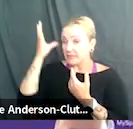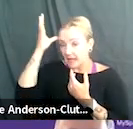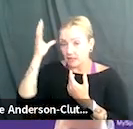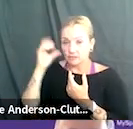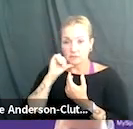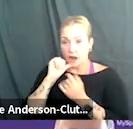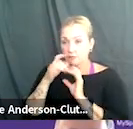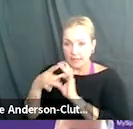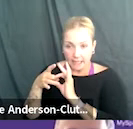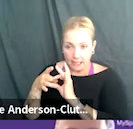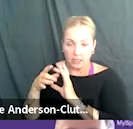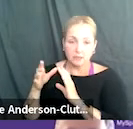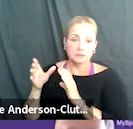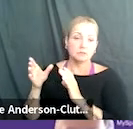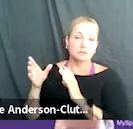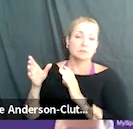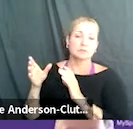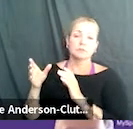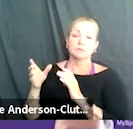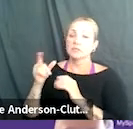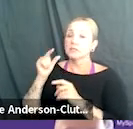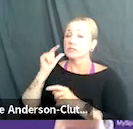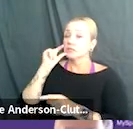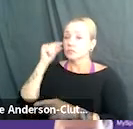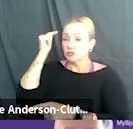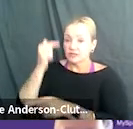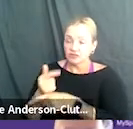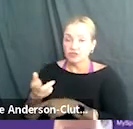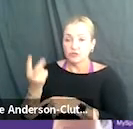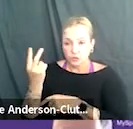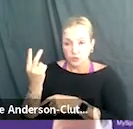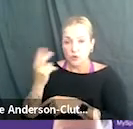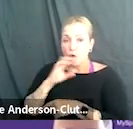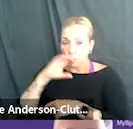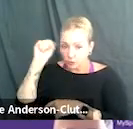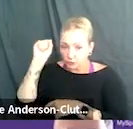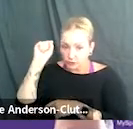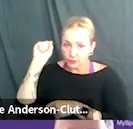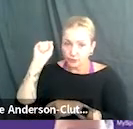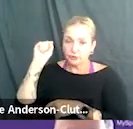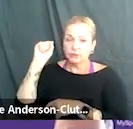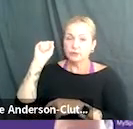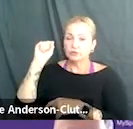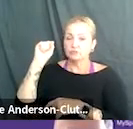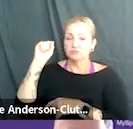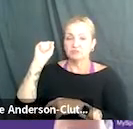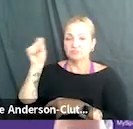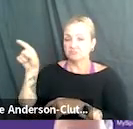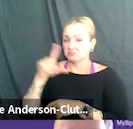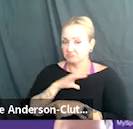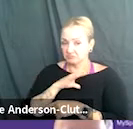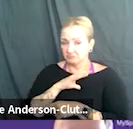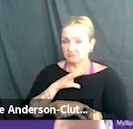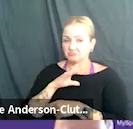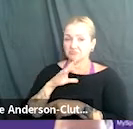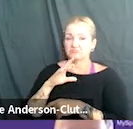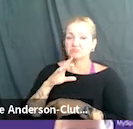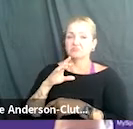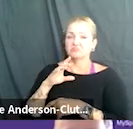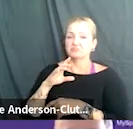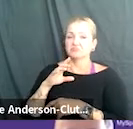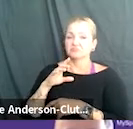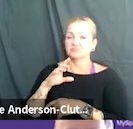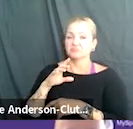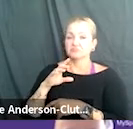brother, Chris, has no developmental or psychiatric problems, and in fact does quite well. Another sister, whose name I think is